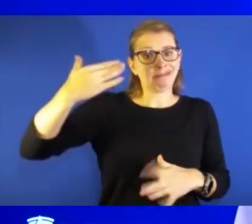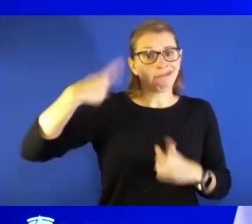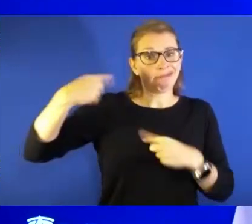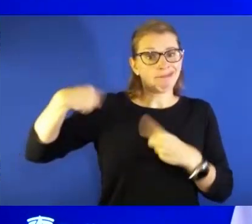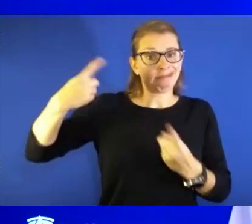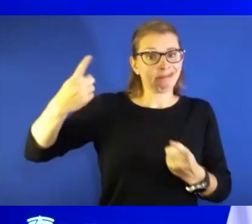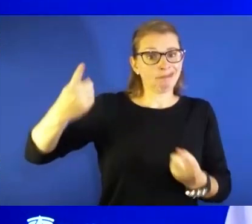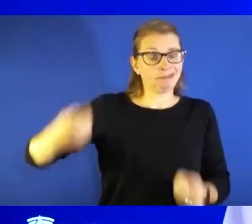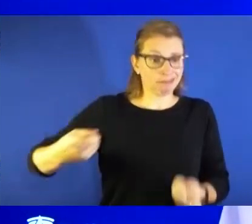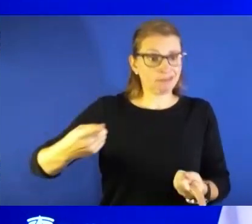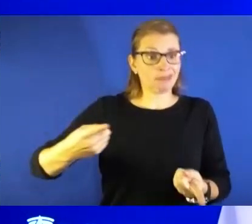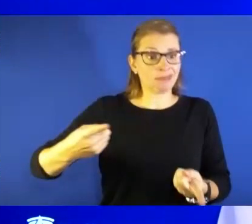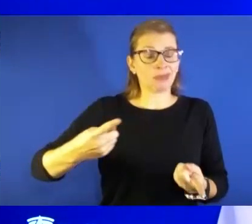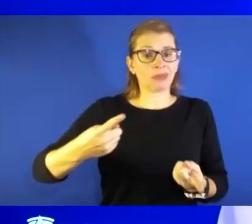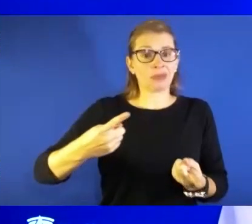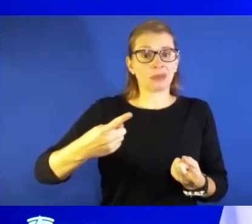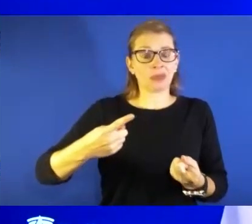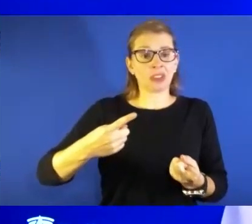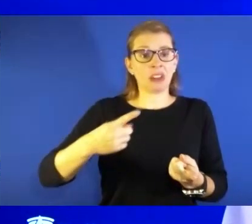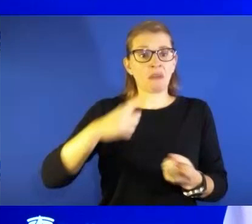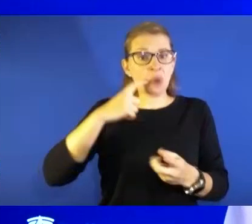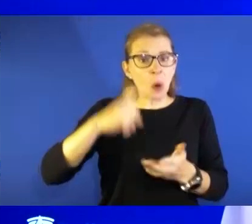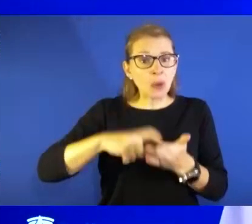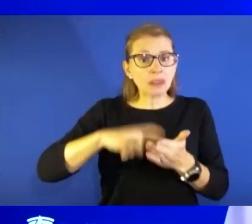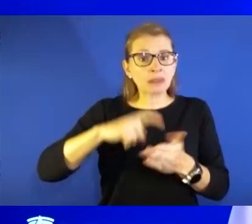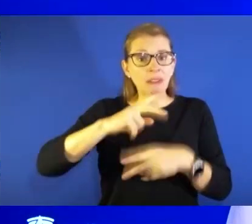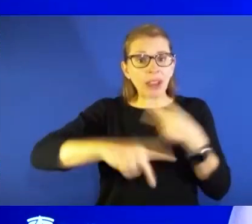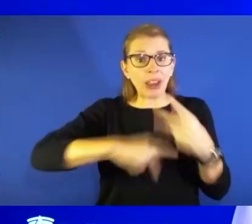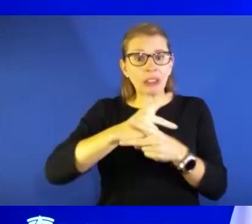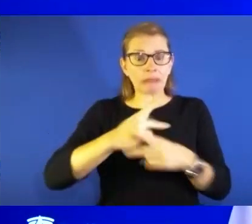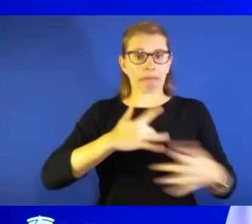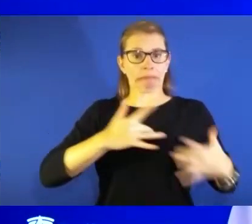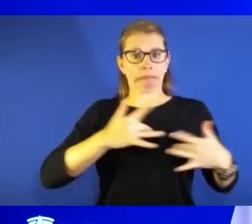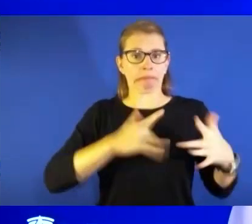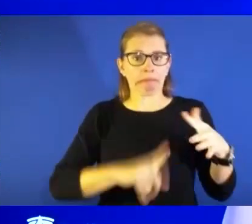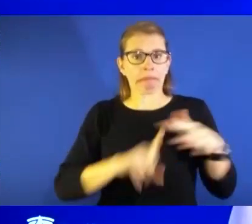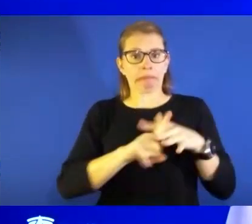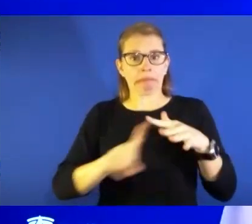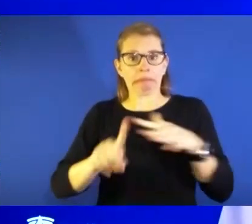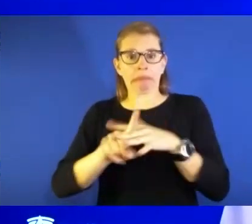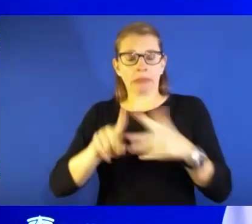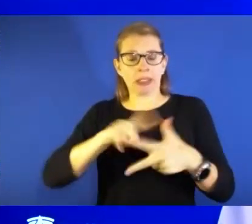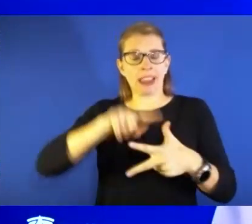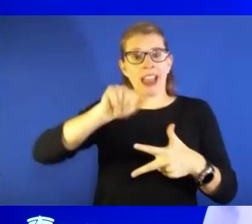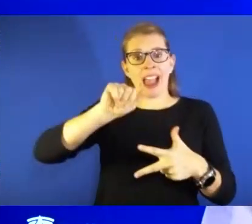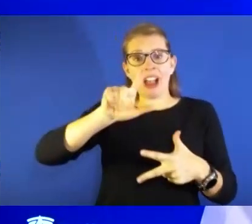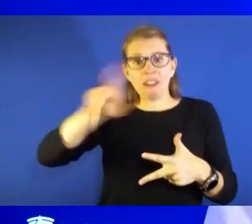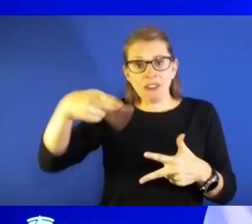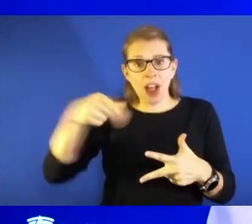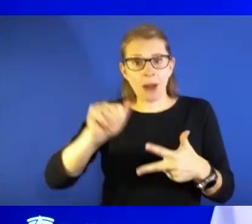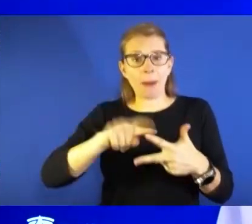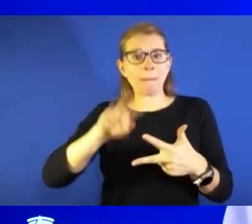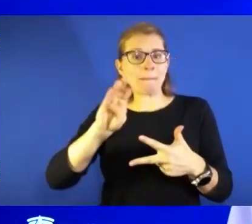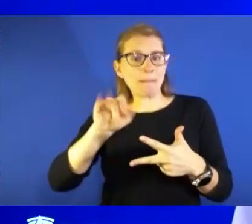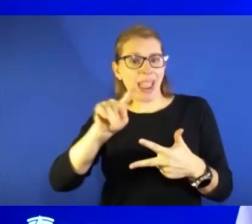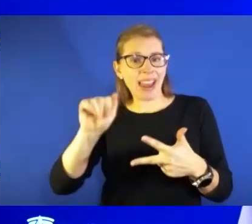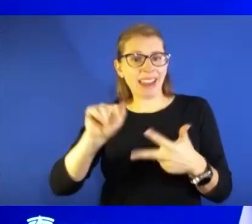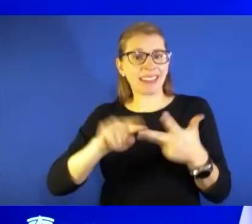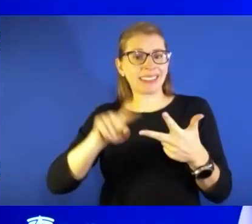more, and we've seen variants of concern that have arisen: alpha, beta, delta, gamma, all of those different